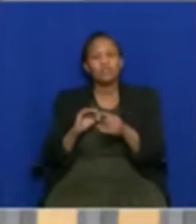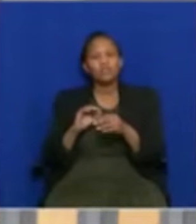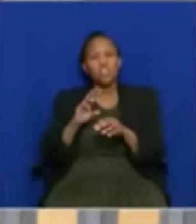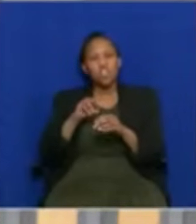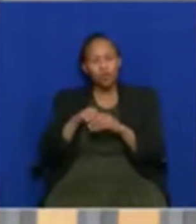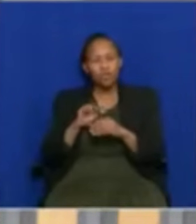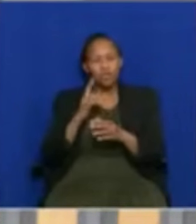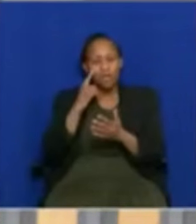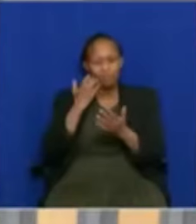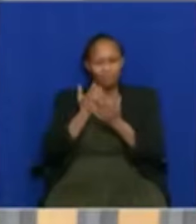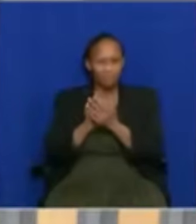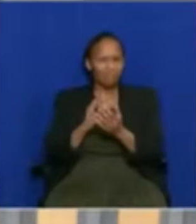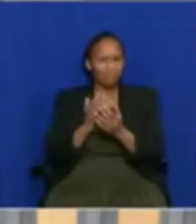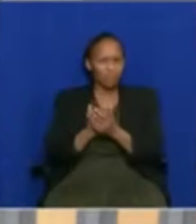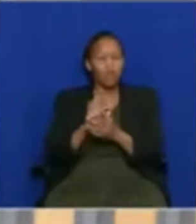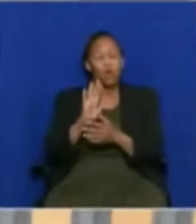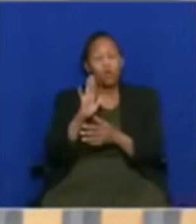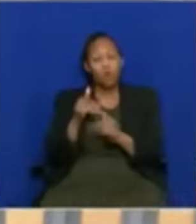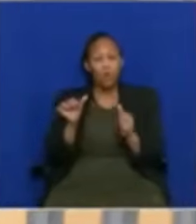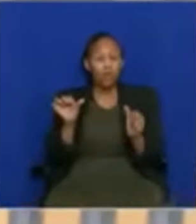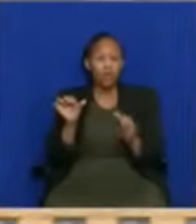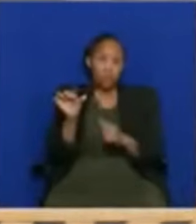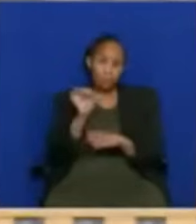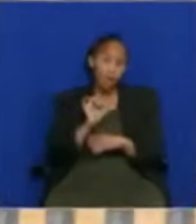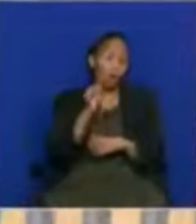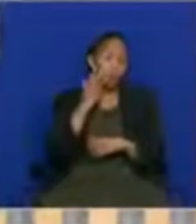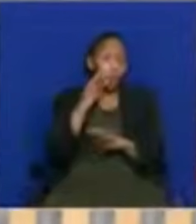indicate. Thank you, Let's Chair. adjourn.